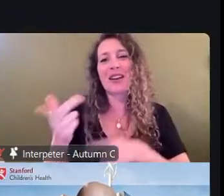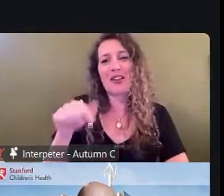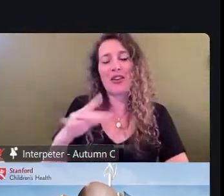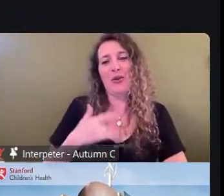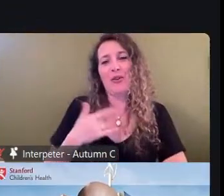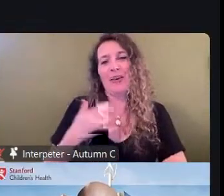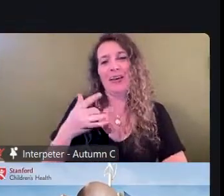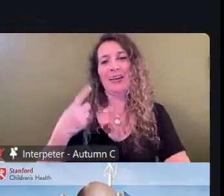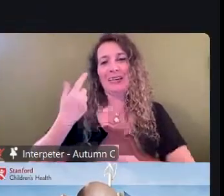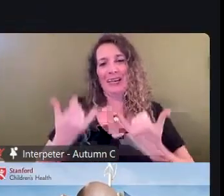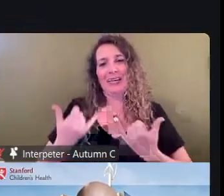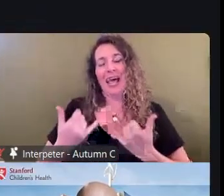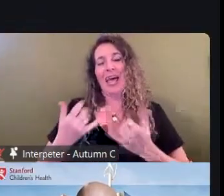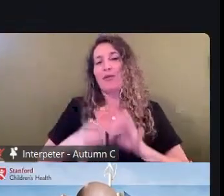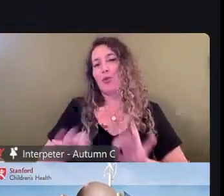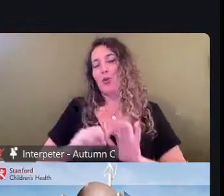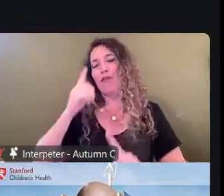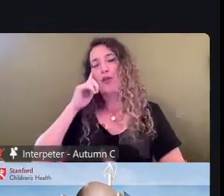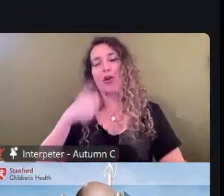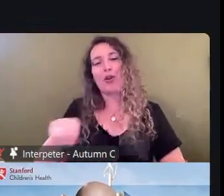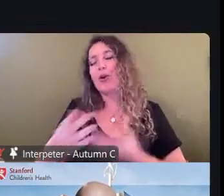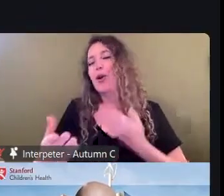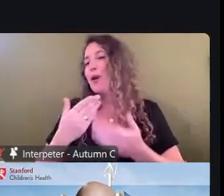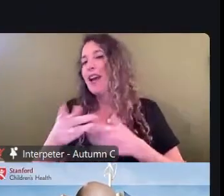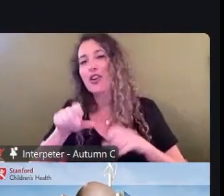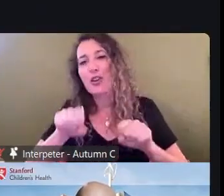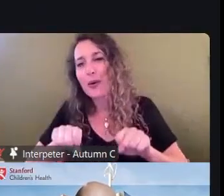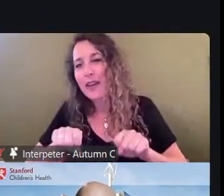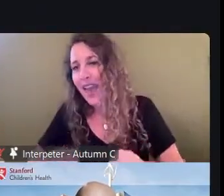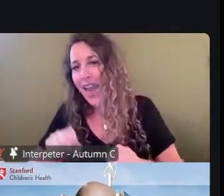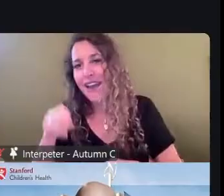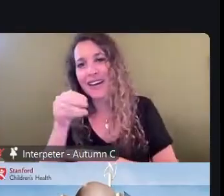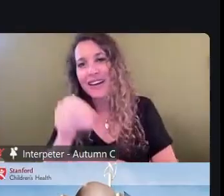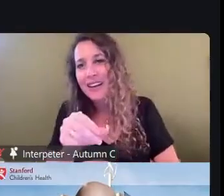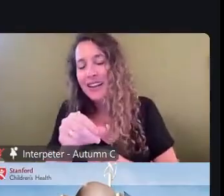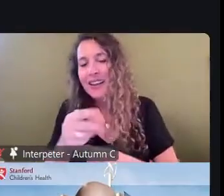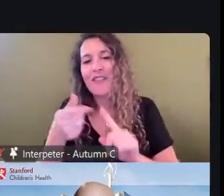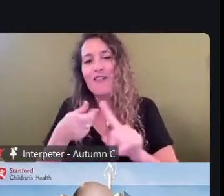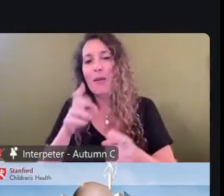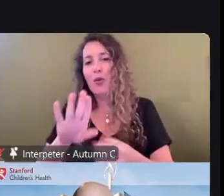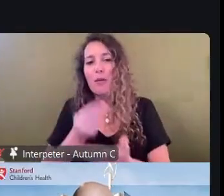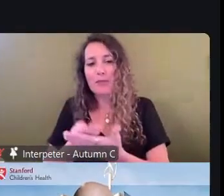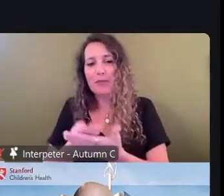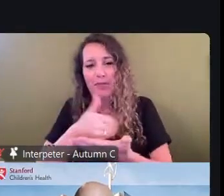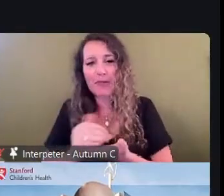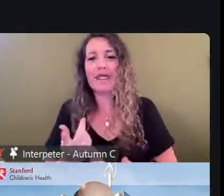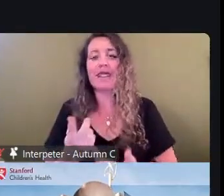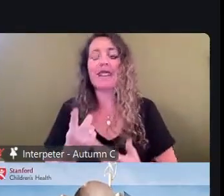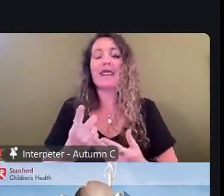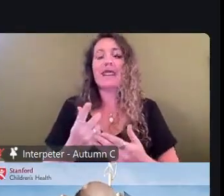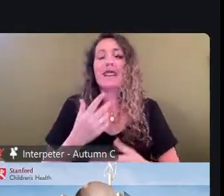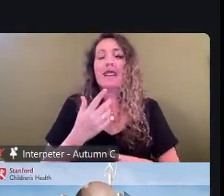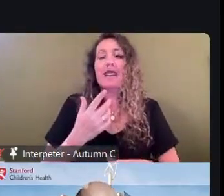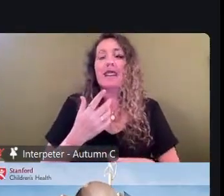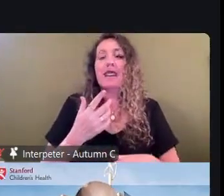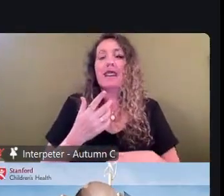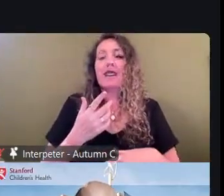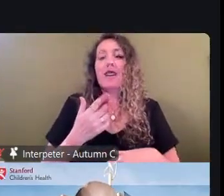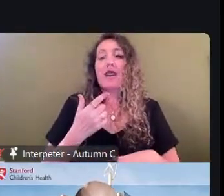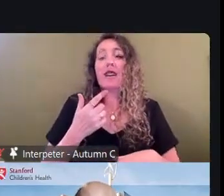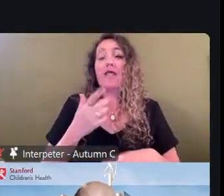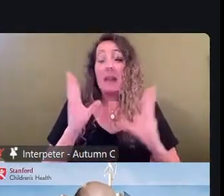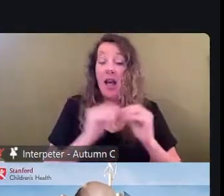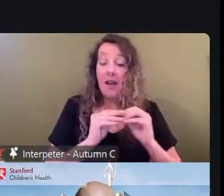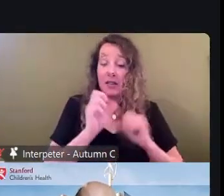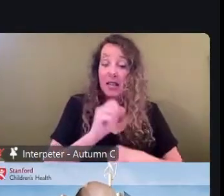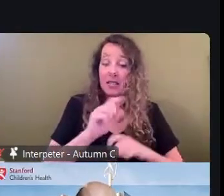you, or whatever you can afford, please do that. In addition to the conference, we have other programming throughout